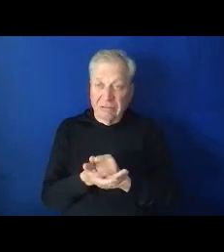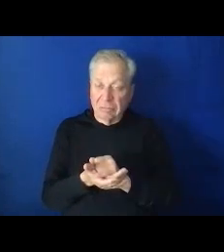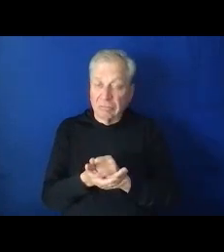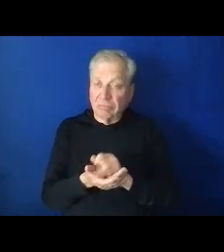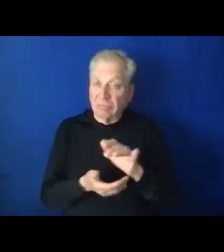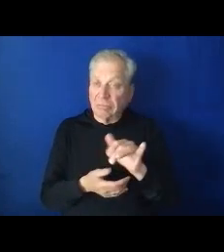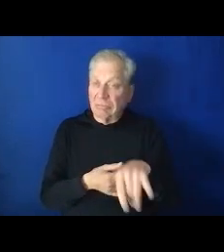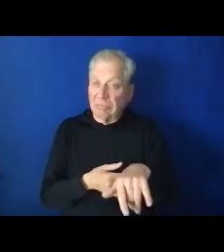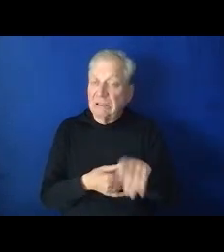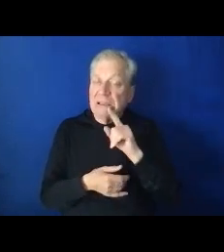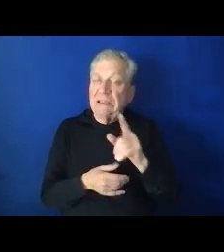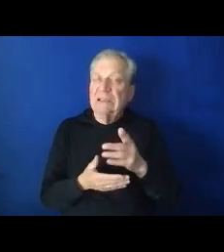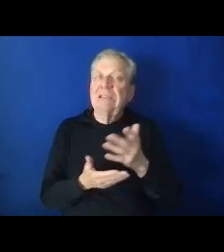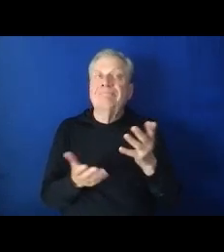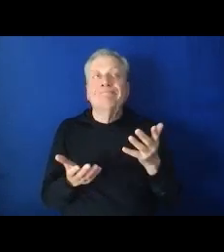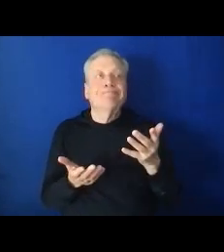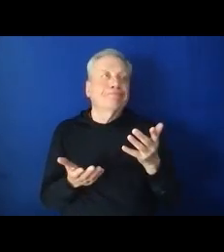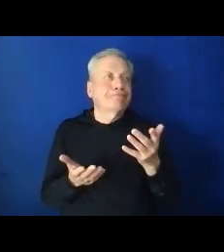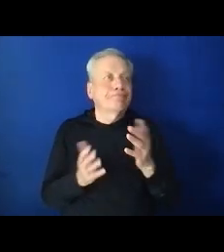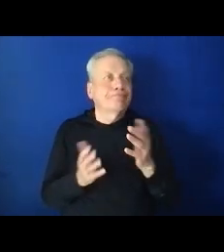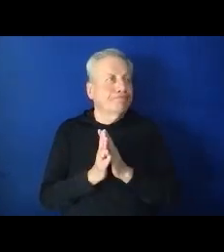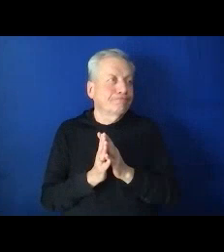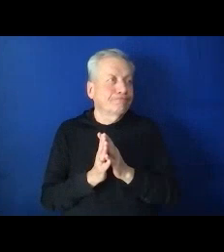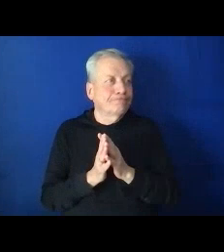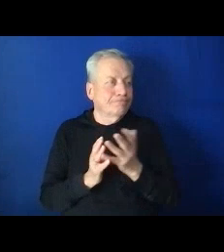is somewhat